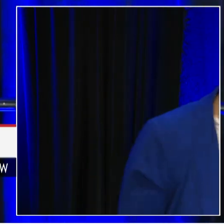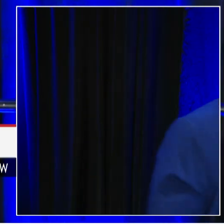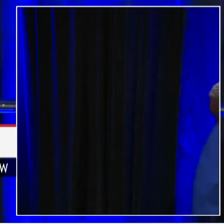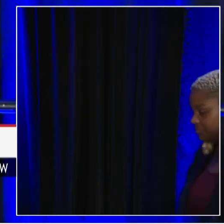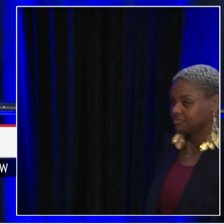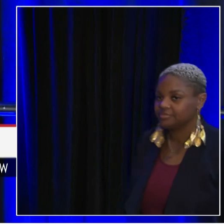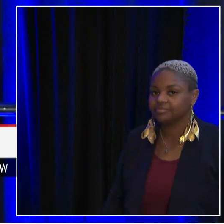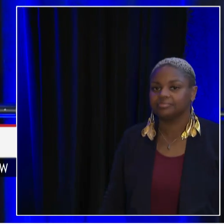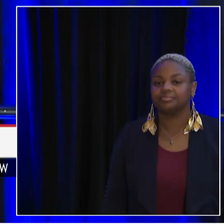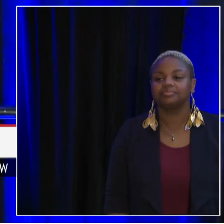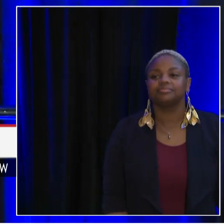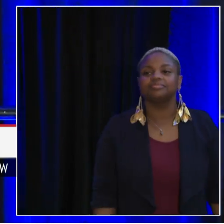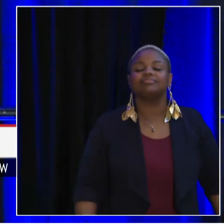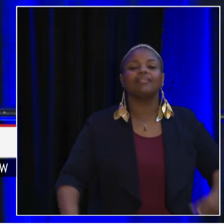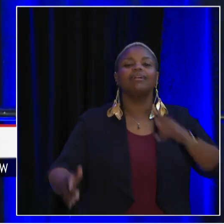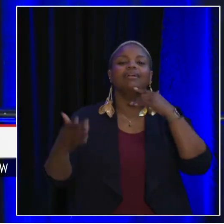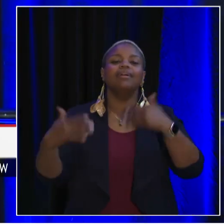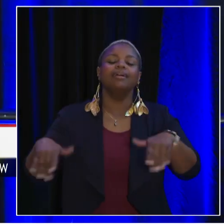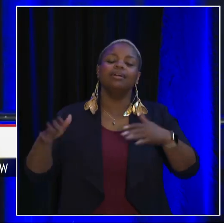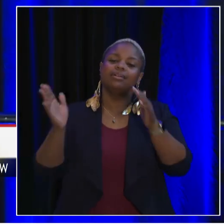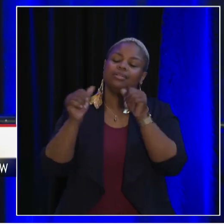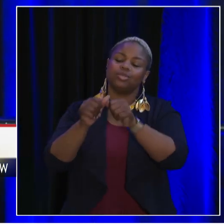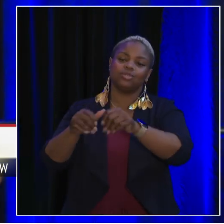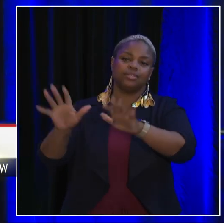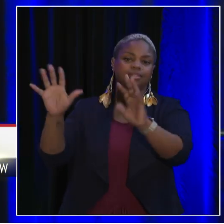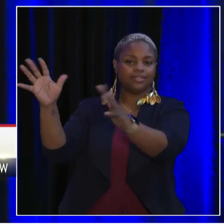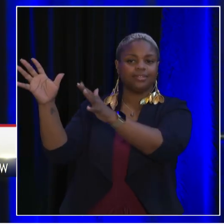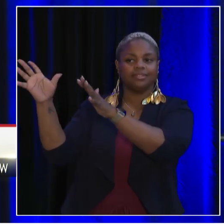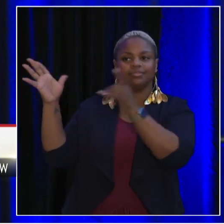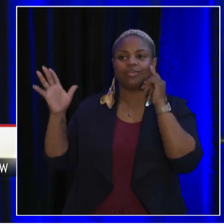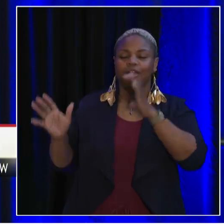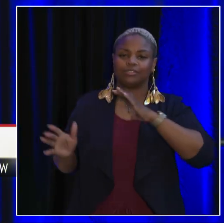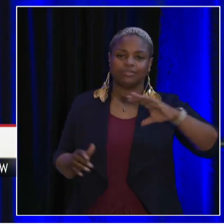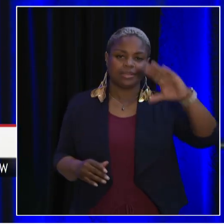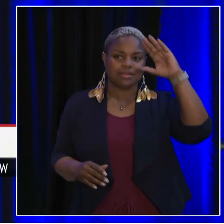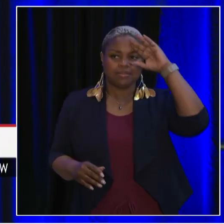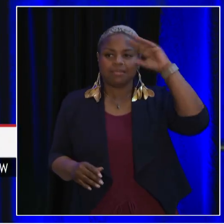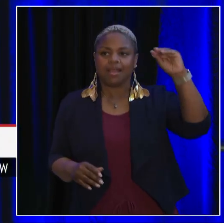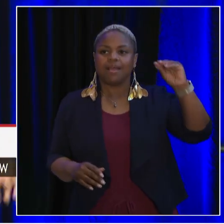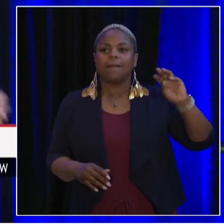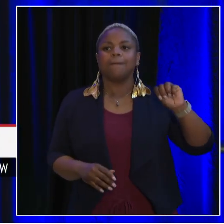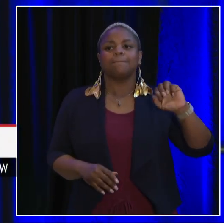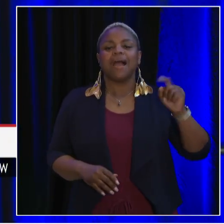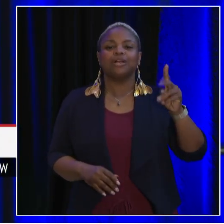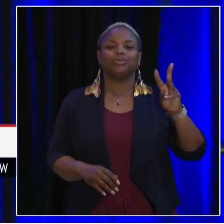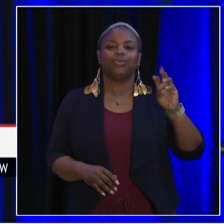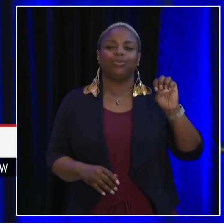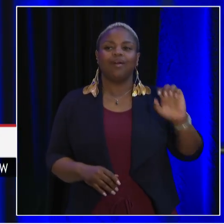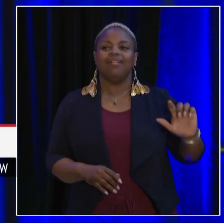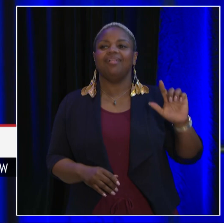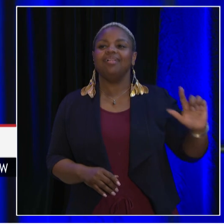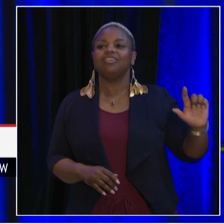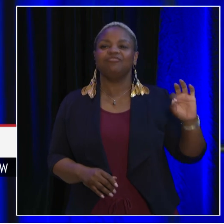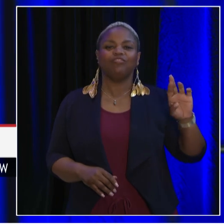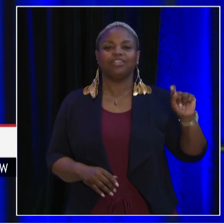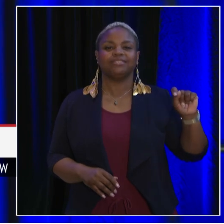Let's keep that applause going for Congressman Maxwell Frost. Oh my goodness.